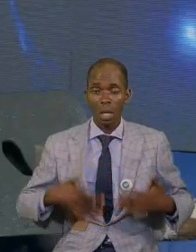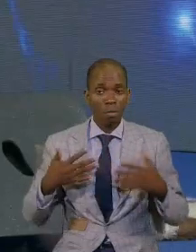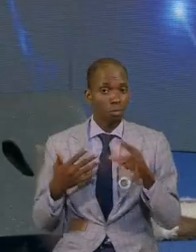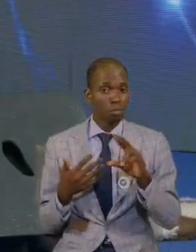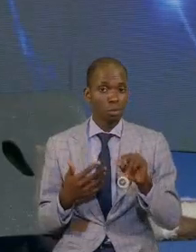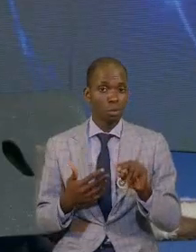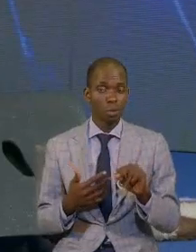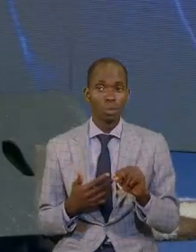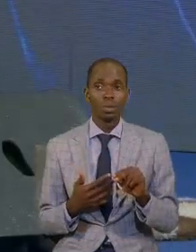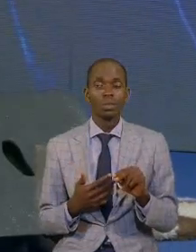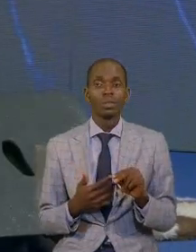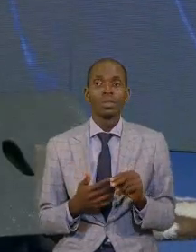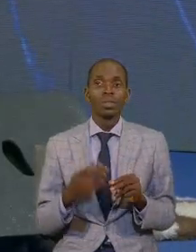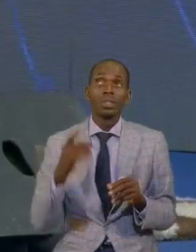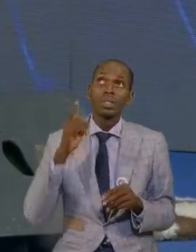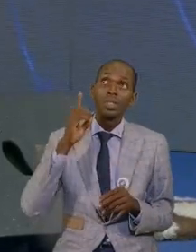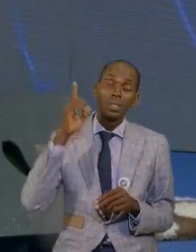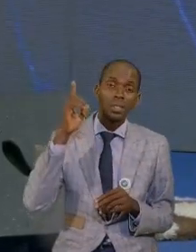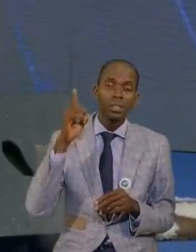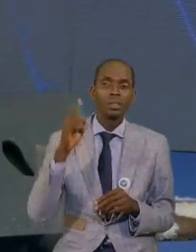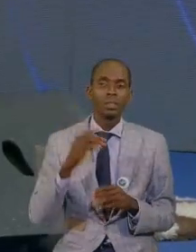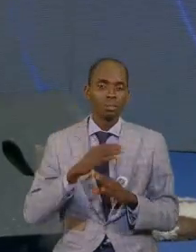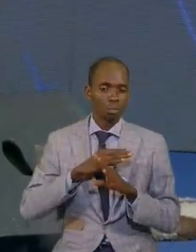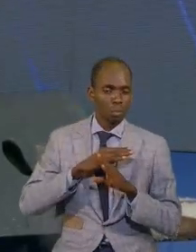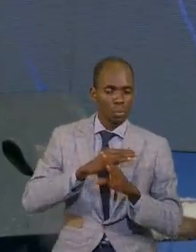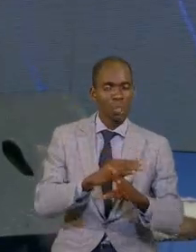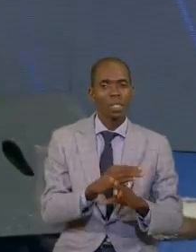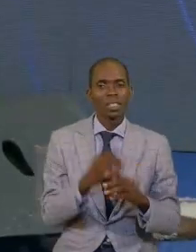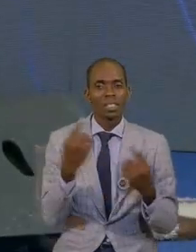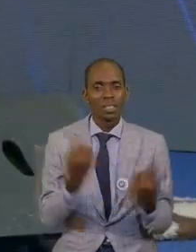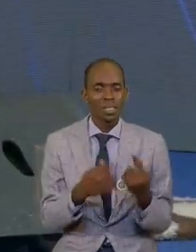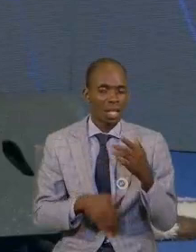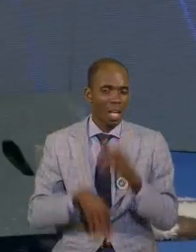He repels sin away from your life.